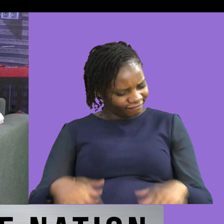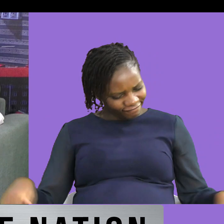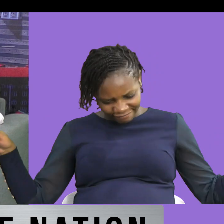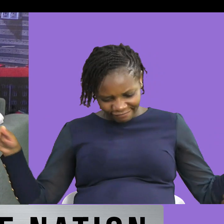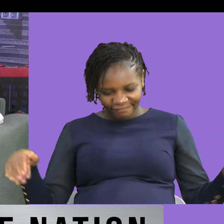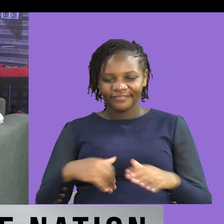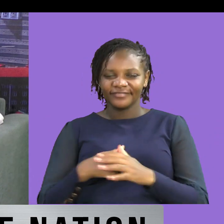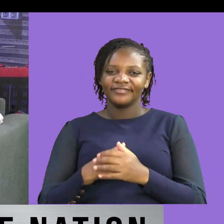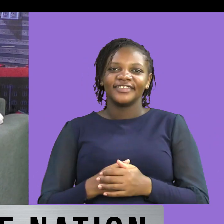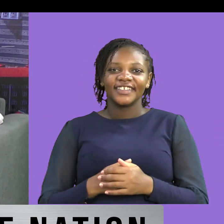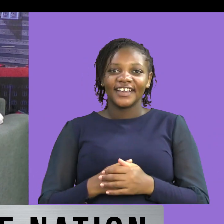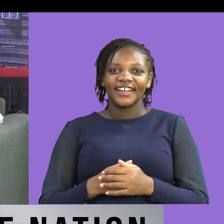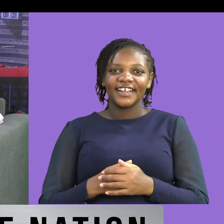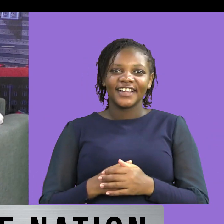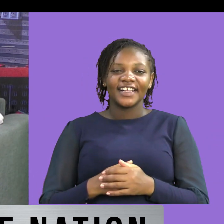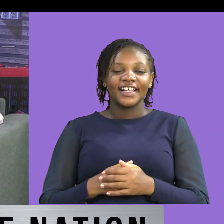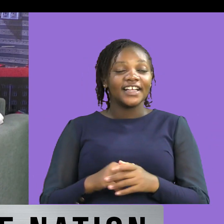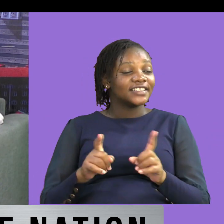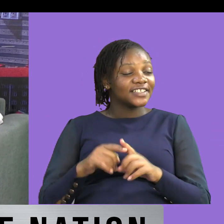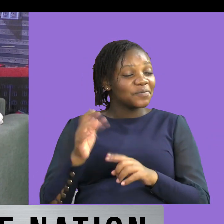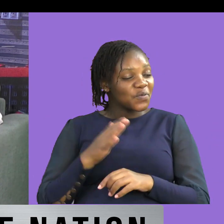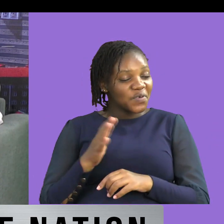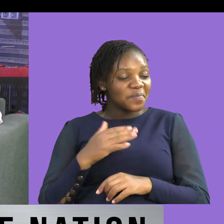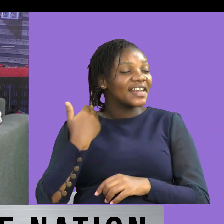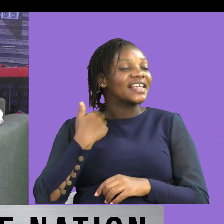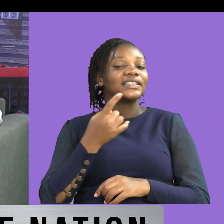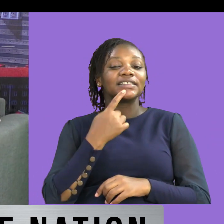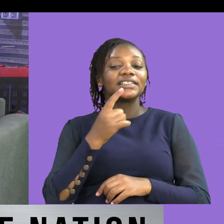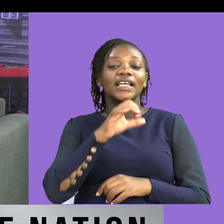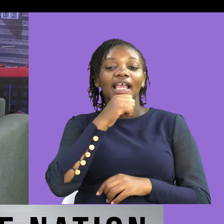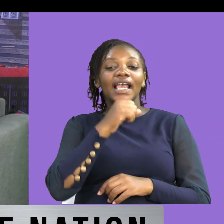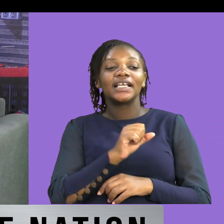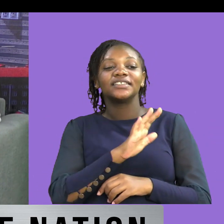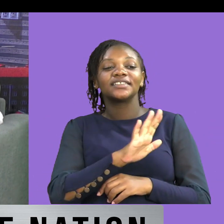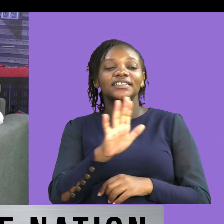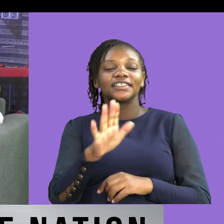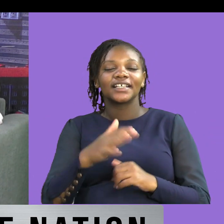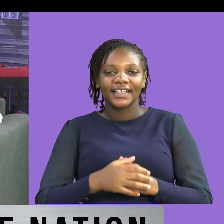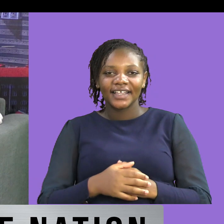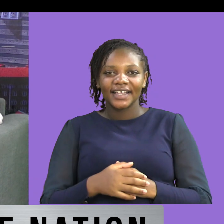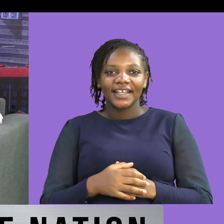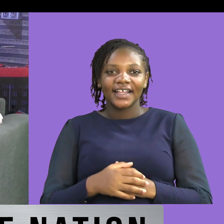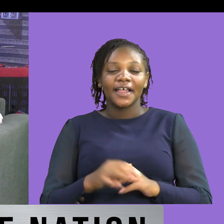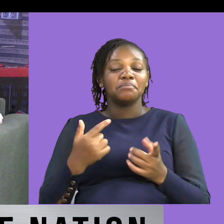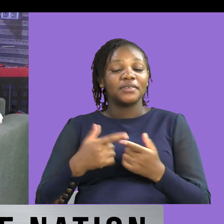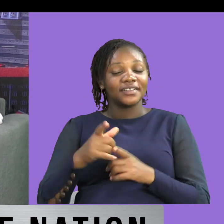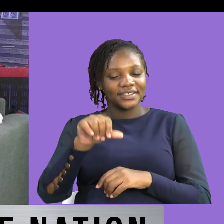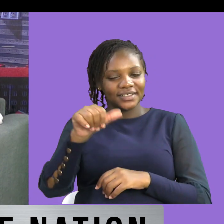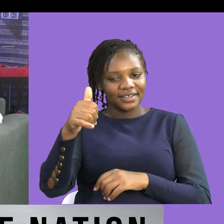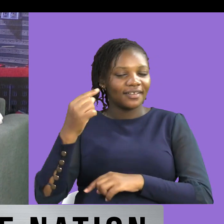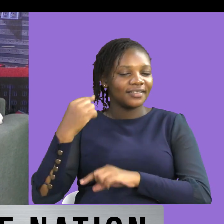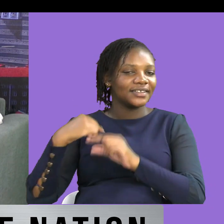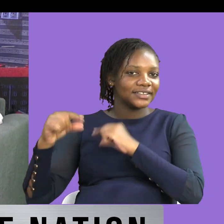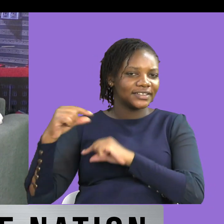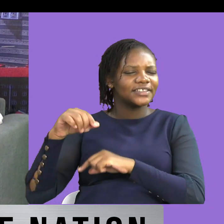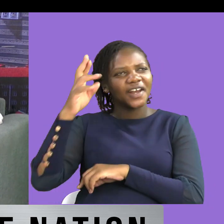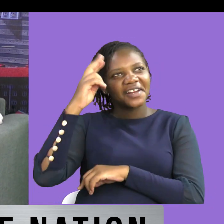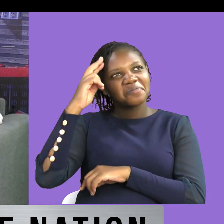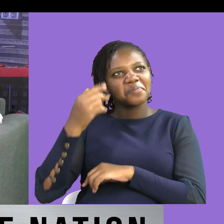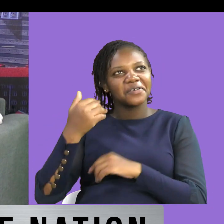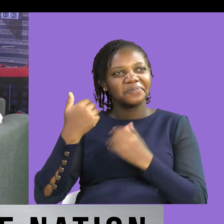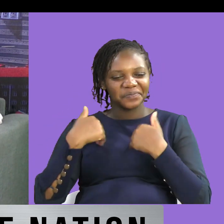say the ages. No. Even us, age is just but a number. Thinking about it, it's another generation. Yeah. I was in a